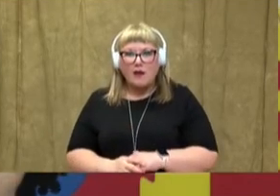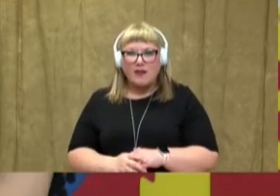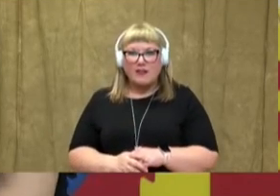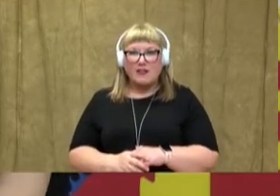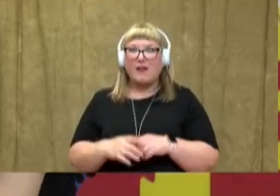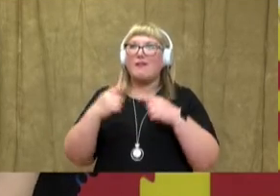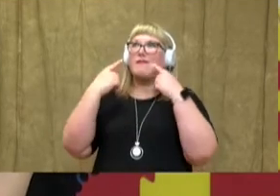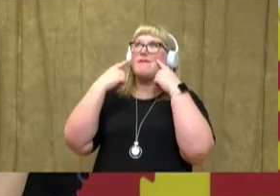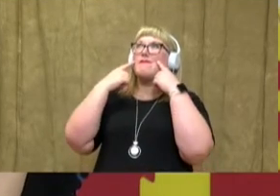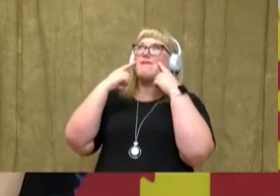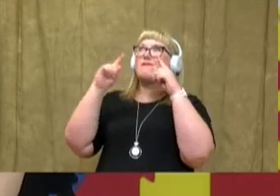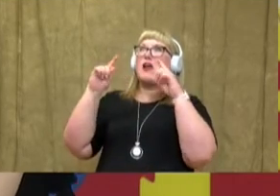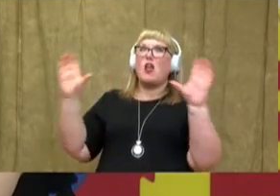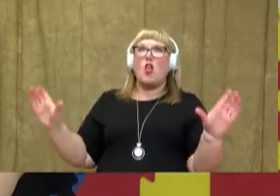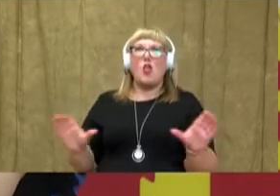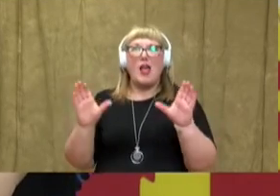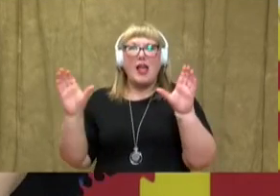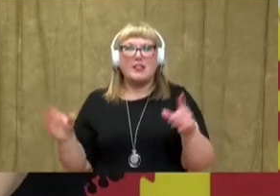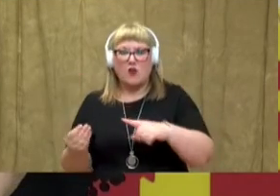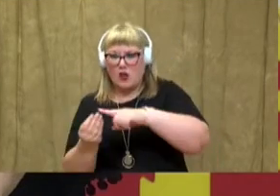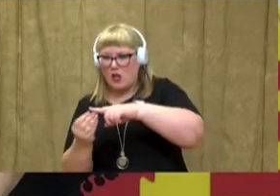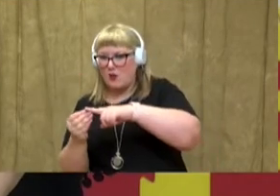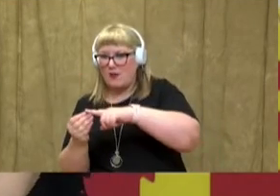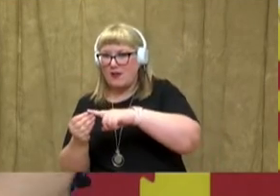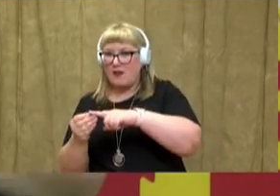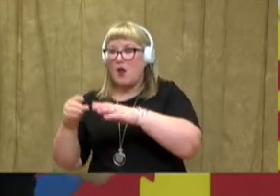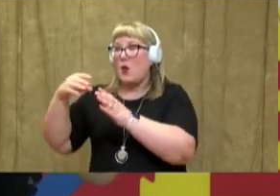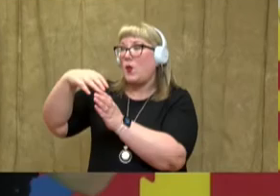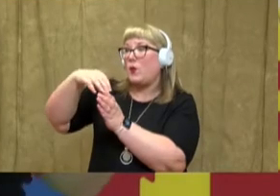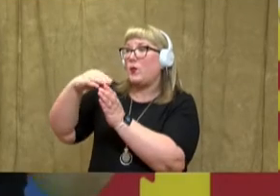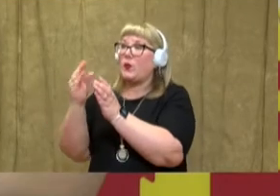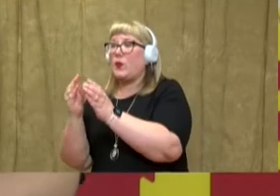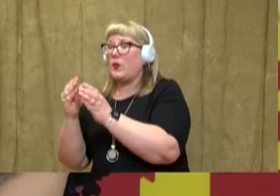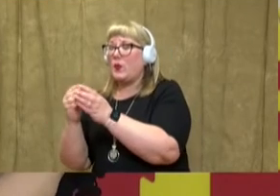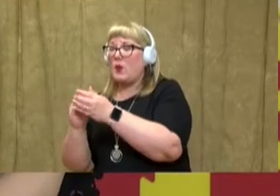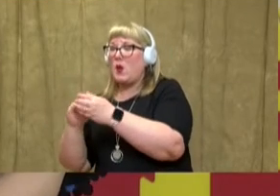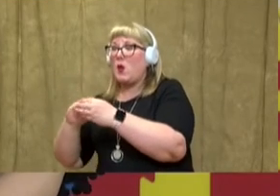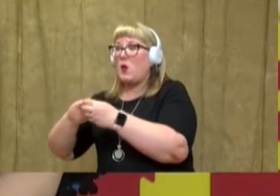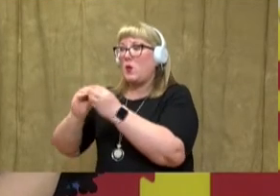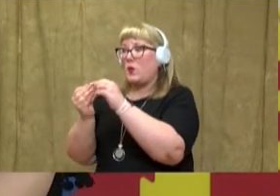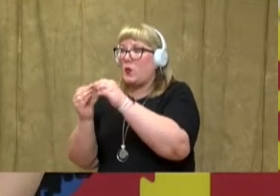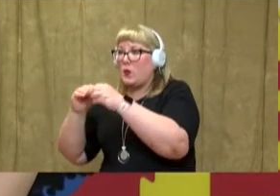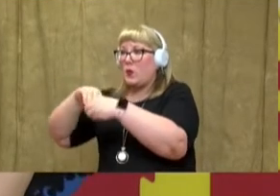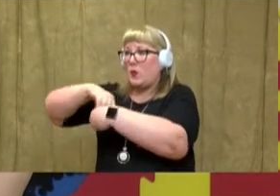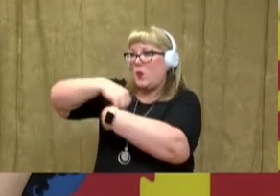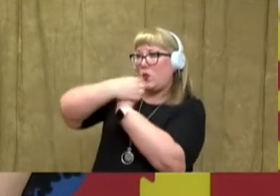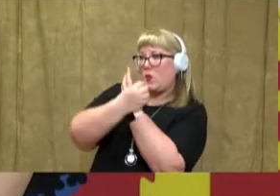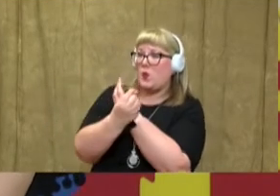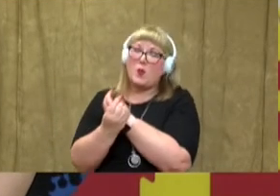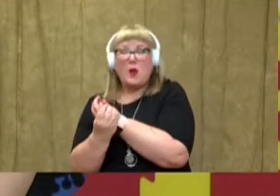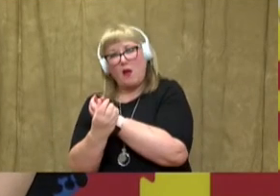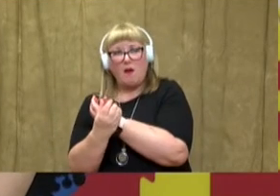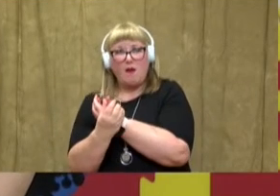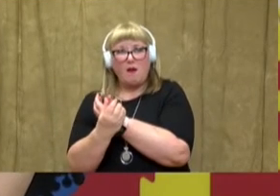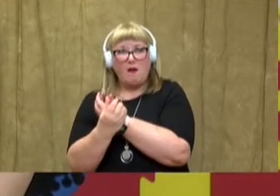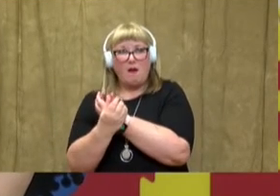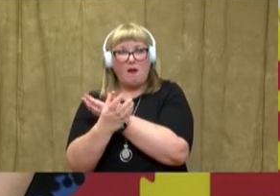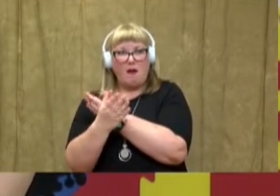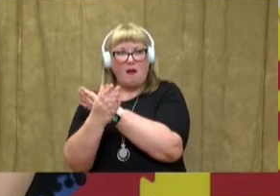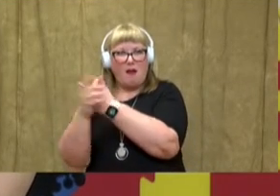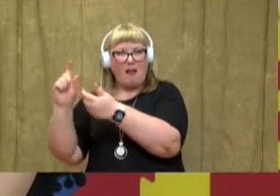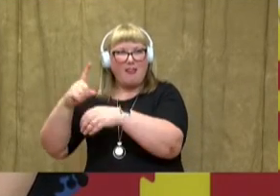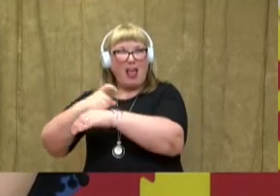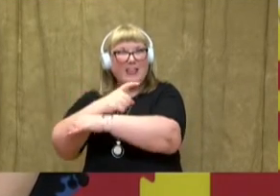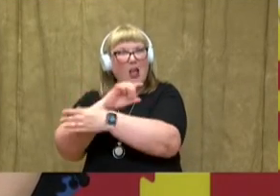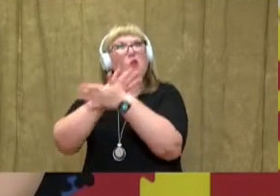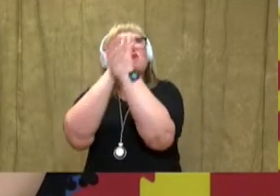At last, there was activity in the cocoon. The end of it opened, and very slowly, the caterpillar climbed out. Only she wasn't a